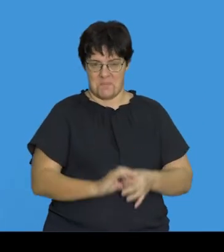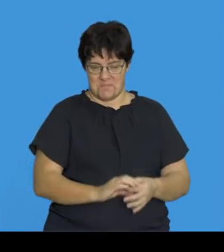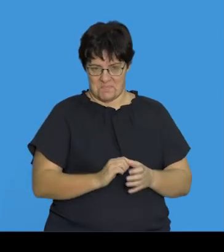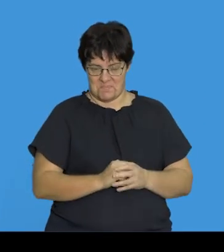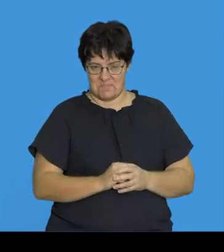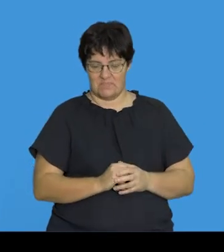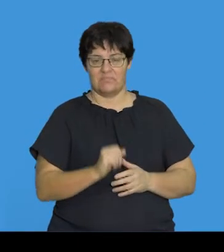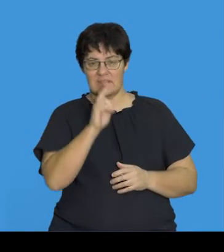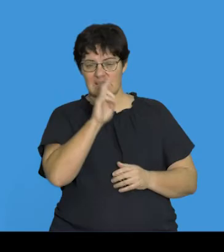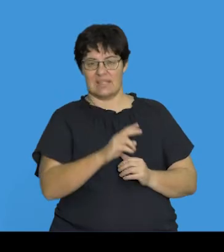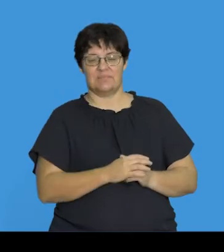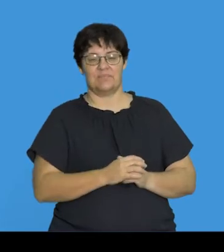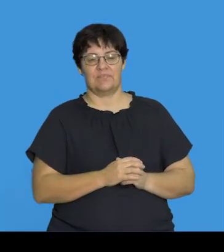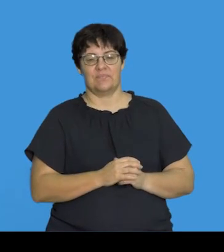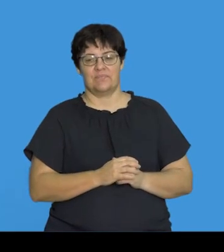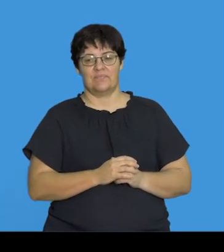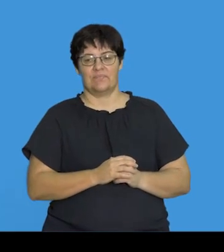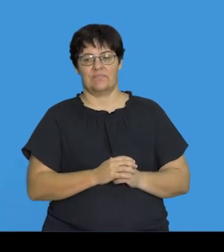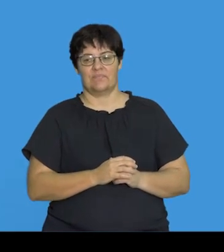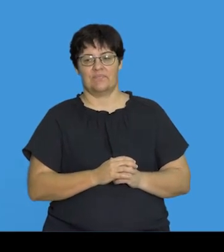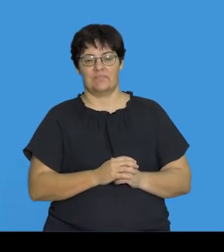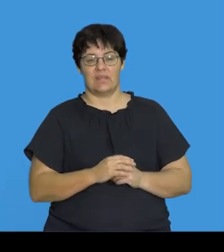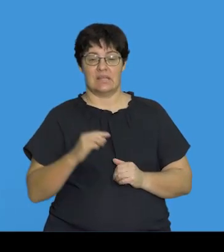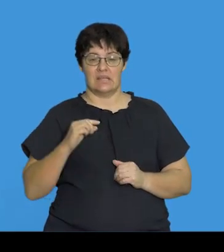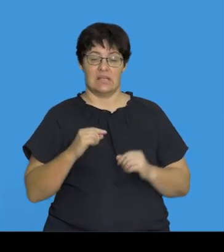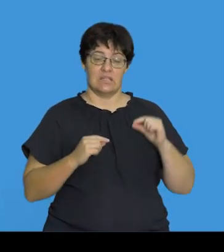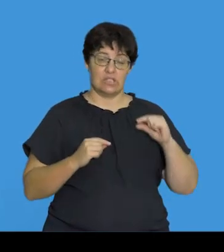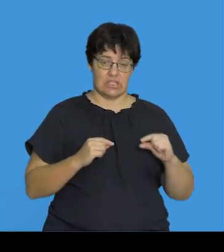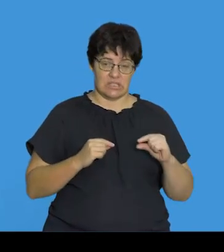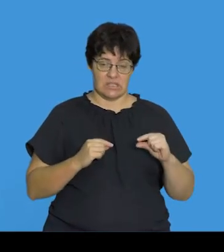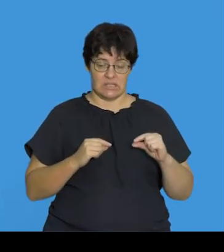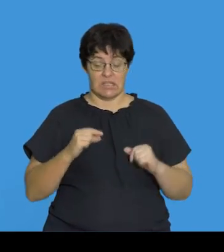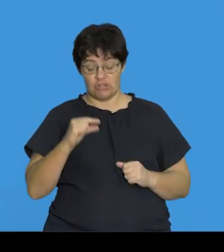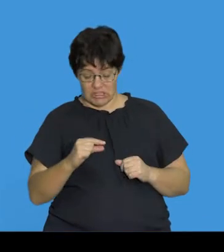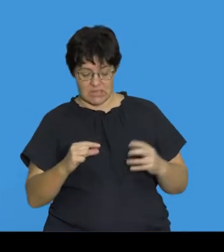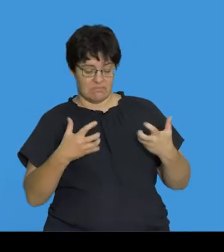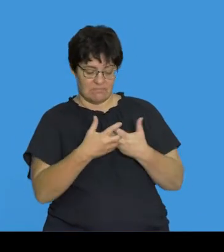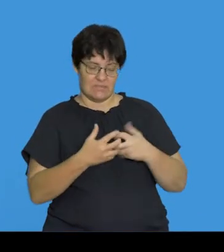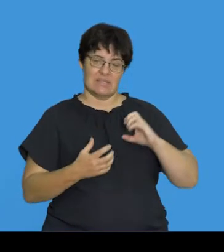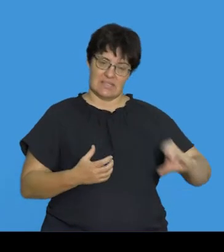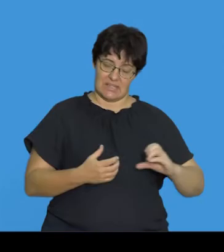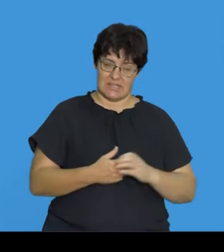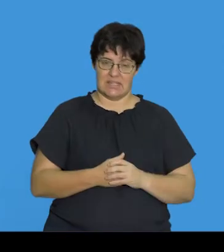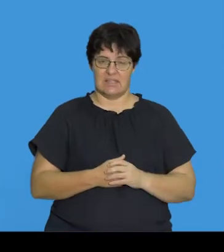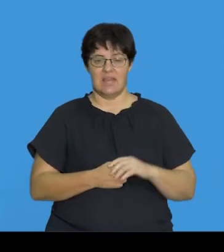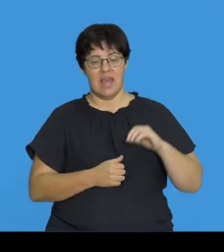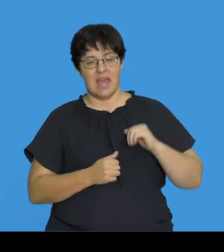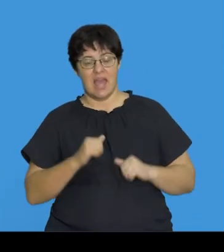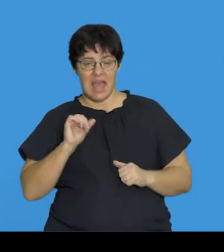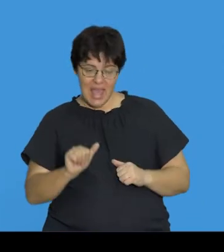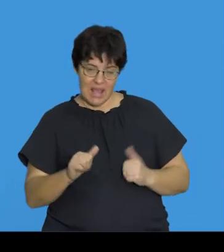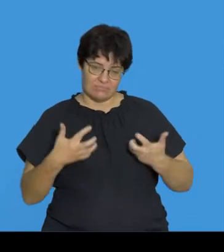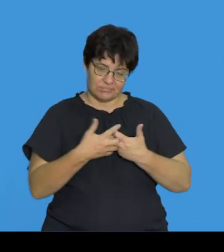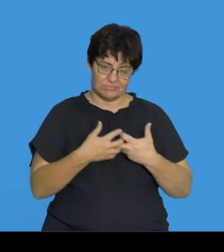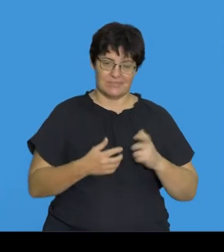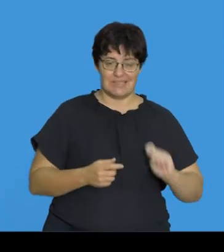template. So, and we would see that, for an example, the guanine base pairs with cytosine, the adenine base